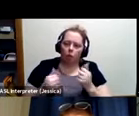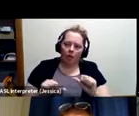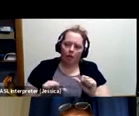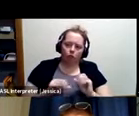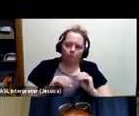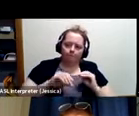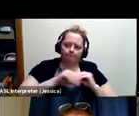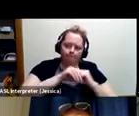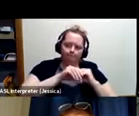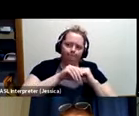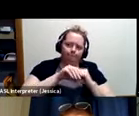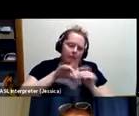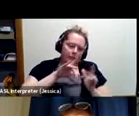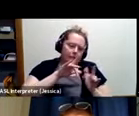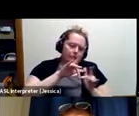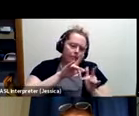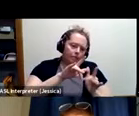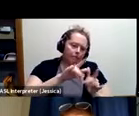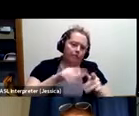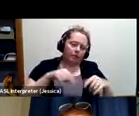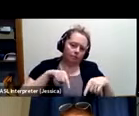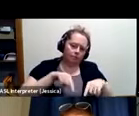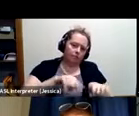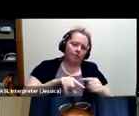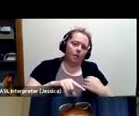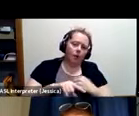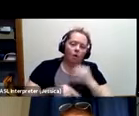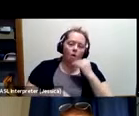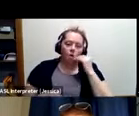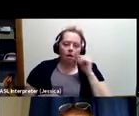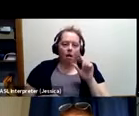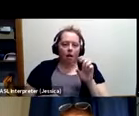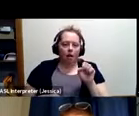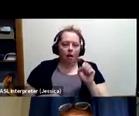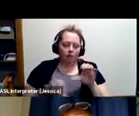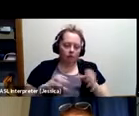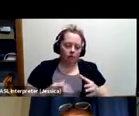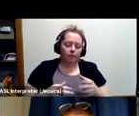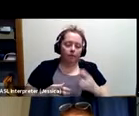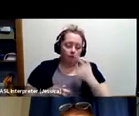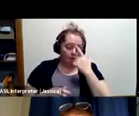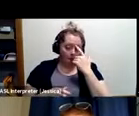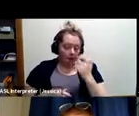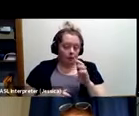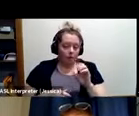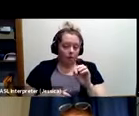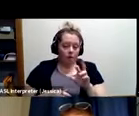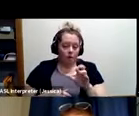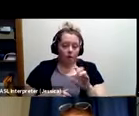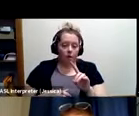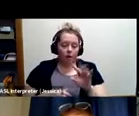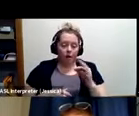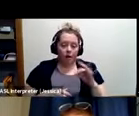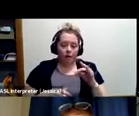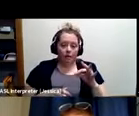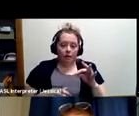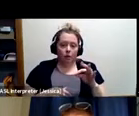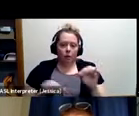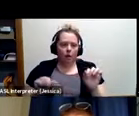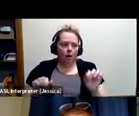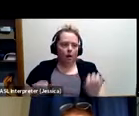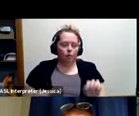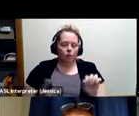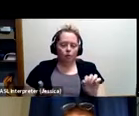that, because of COVID-19, we were able to give back to our communities